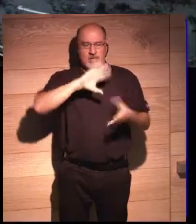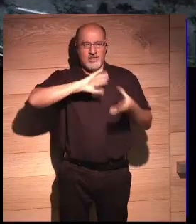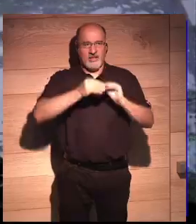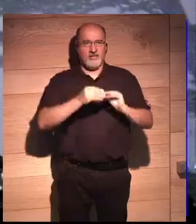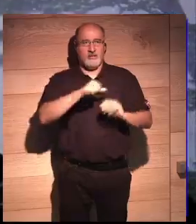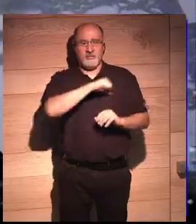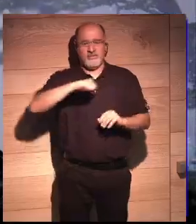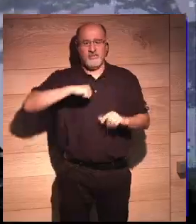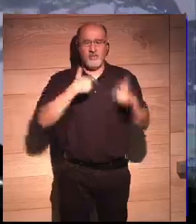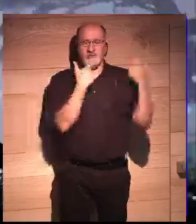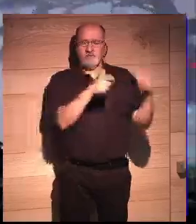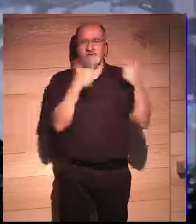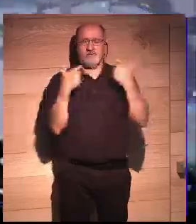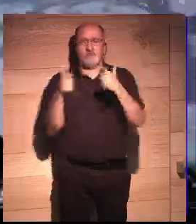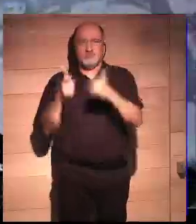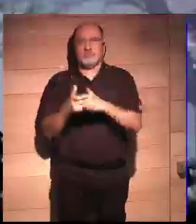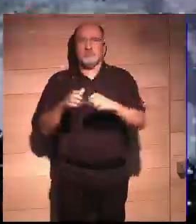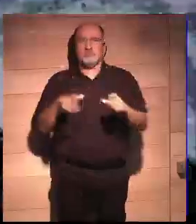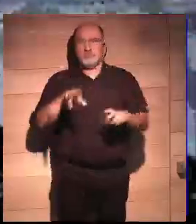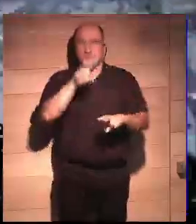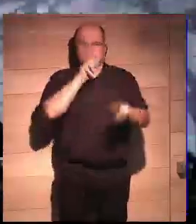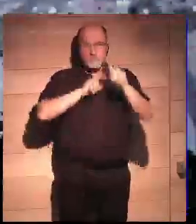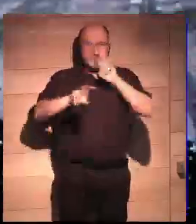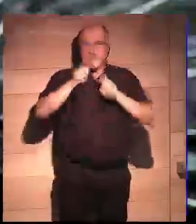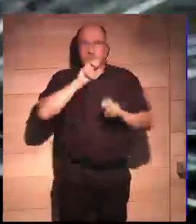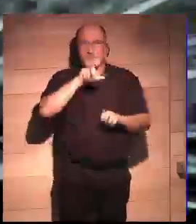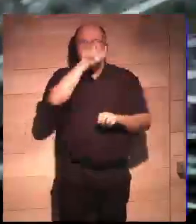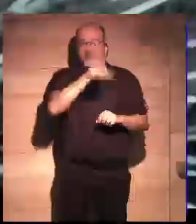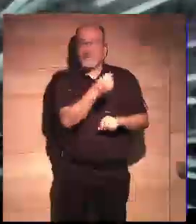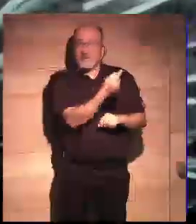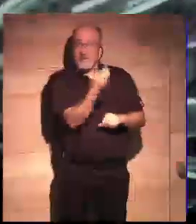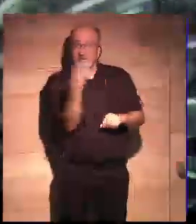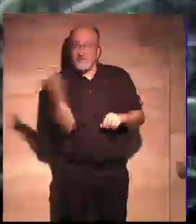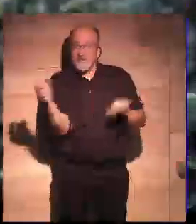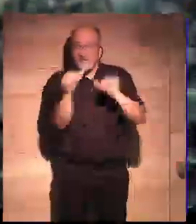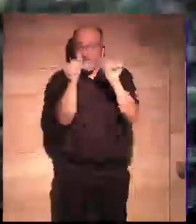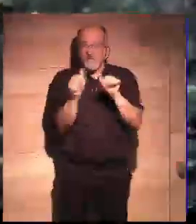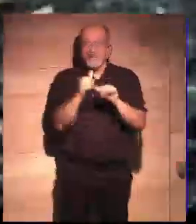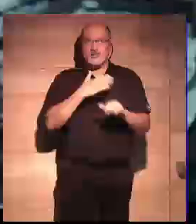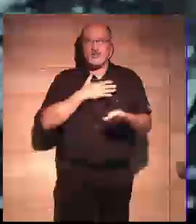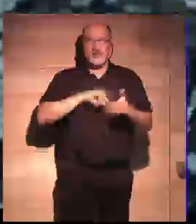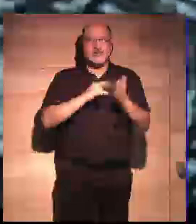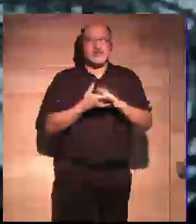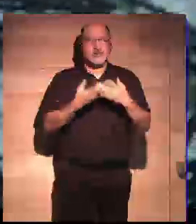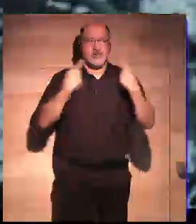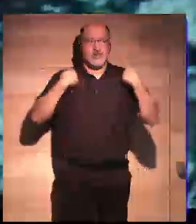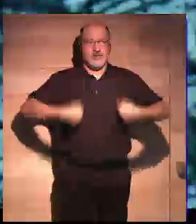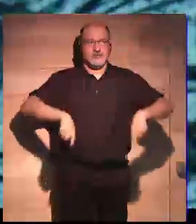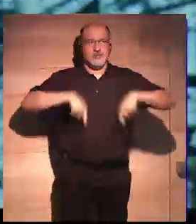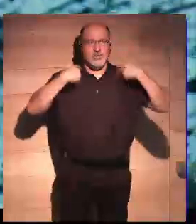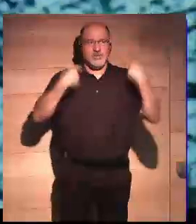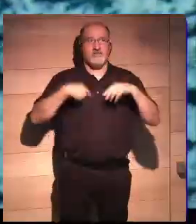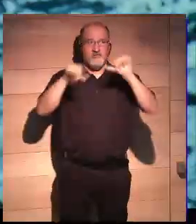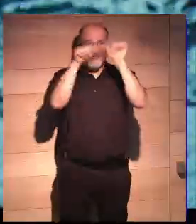there. And each of the individuals are represented by their vascular system. And they wear a heart